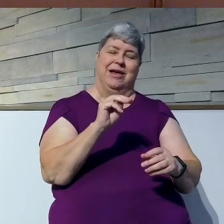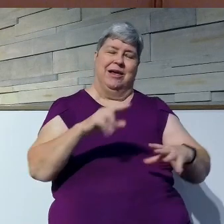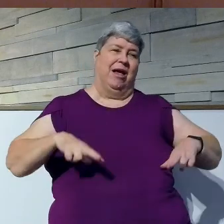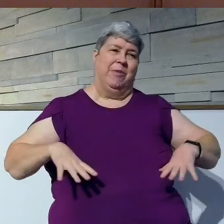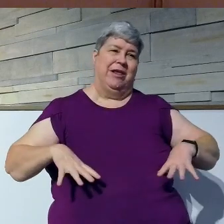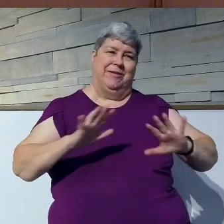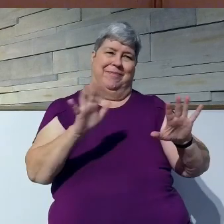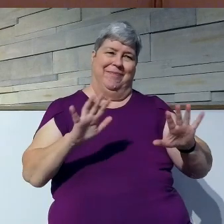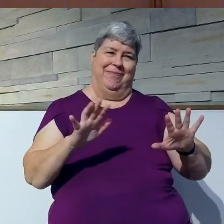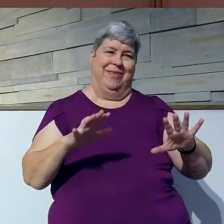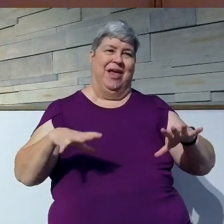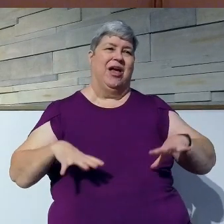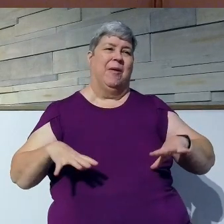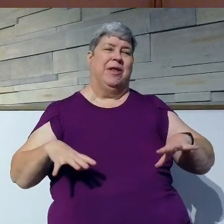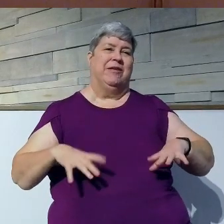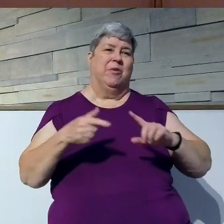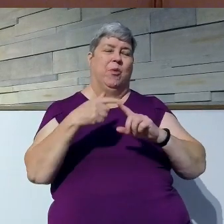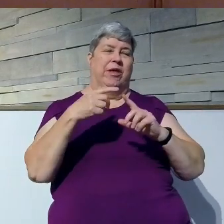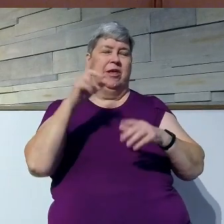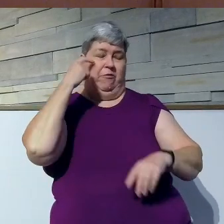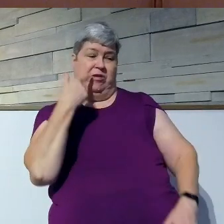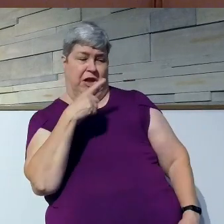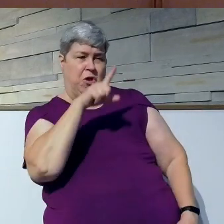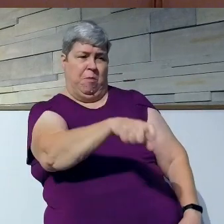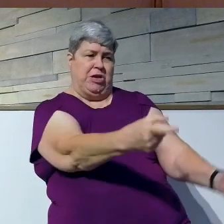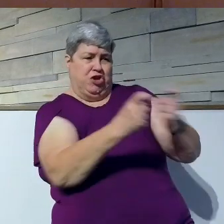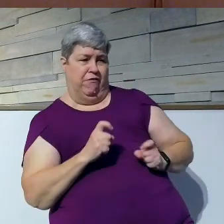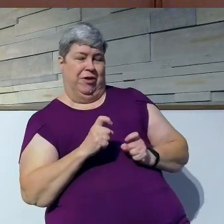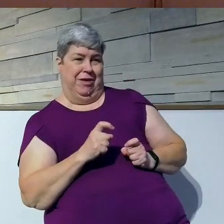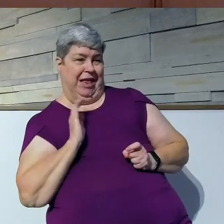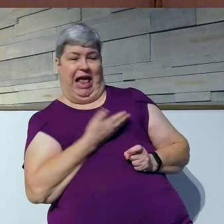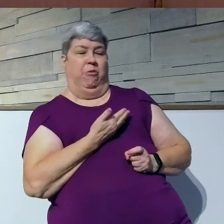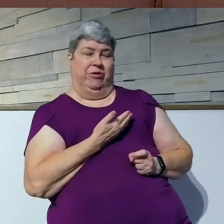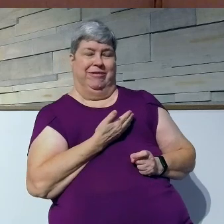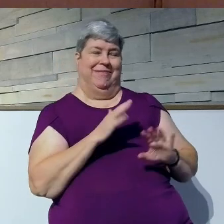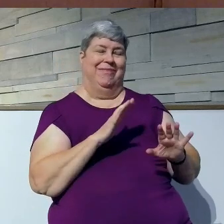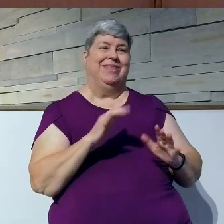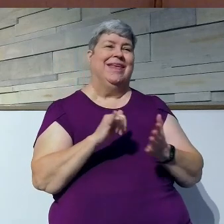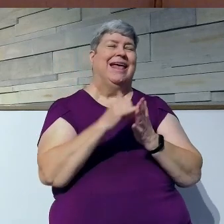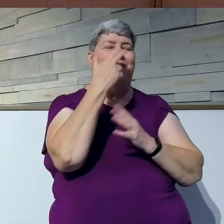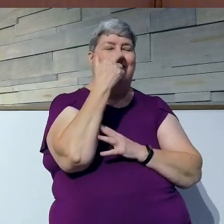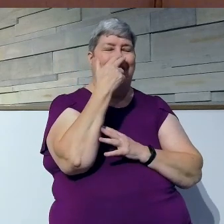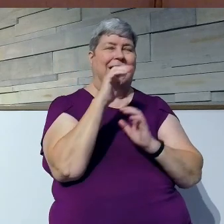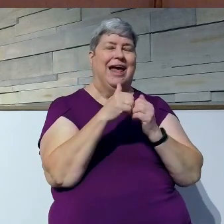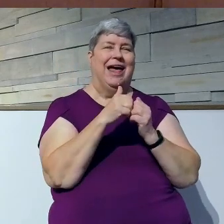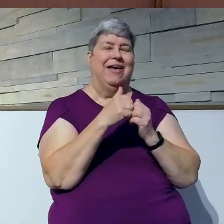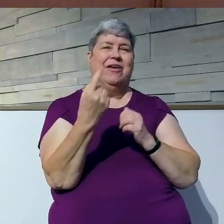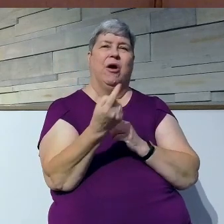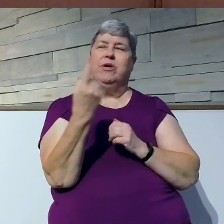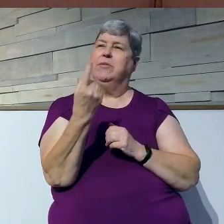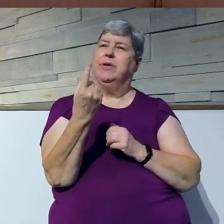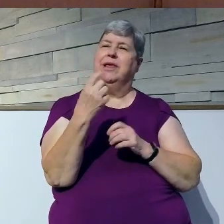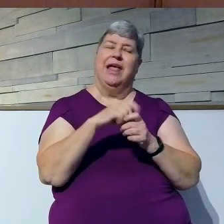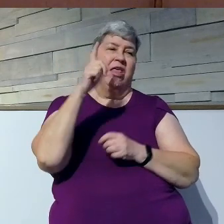okay? Communism is when the government says, everything that you own is ours, all right? And it's funny how there's always